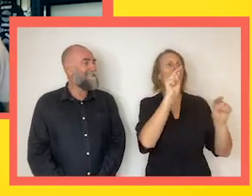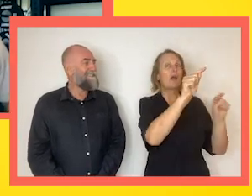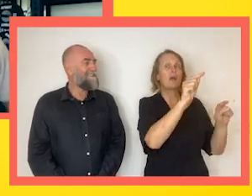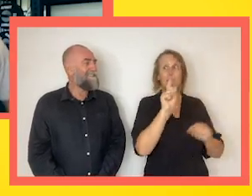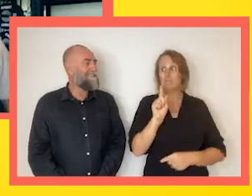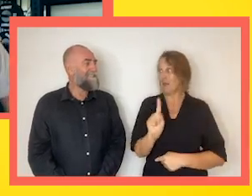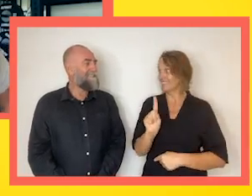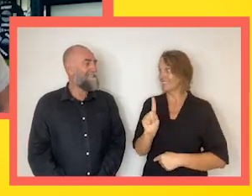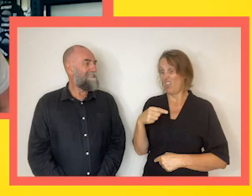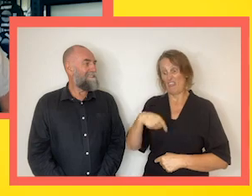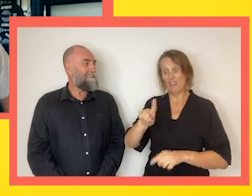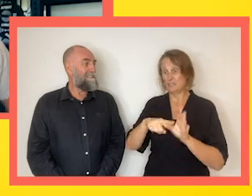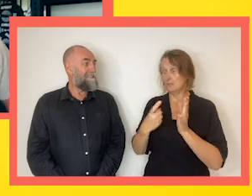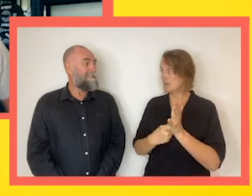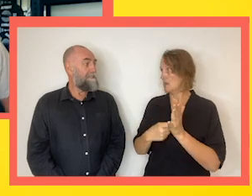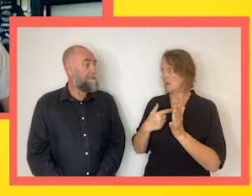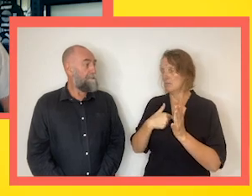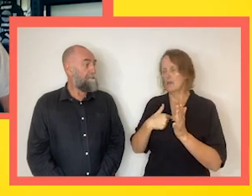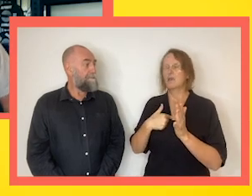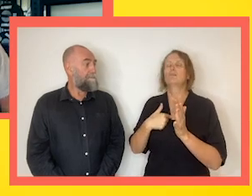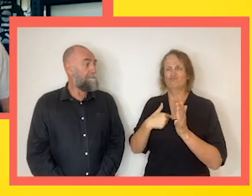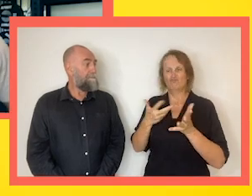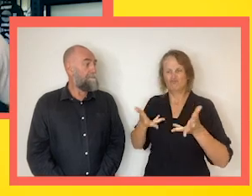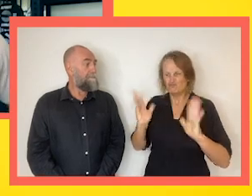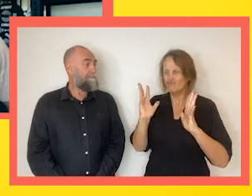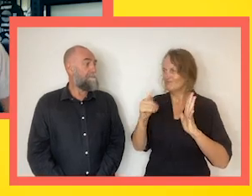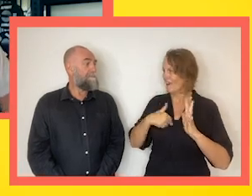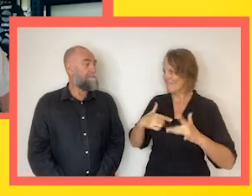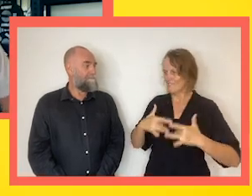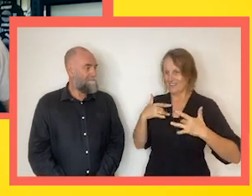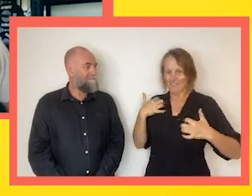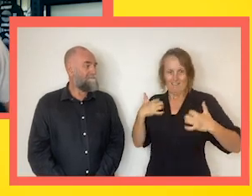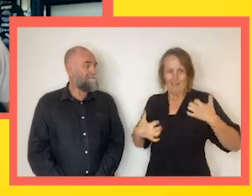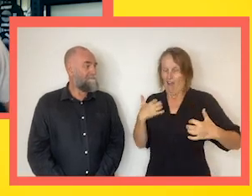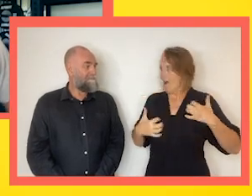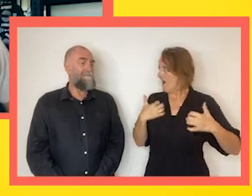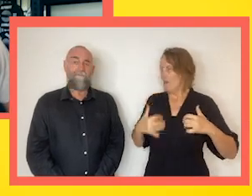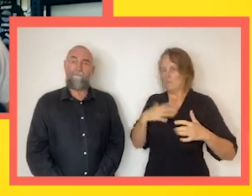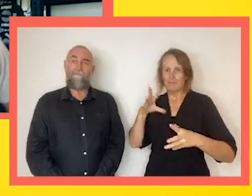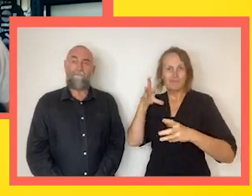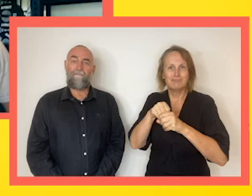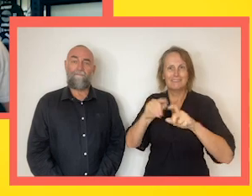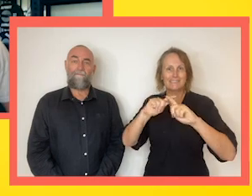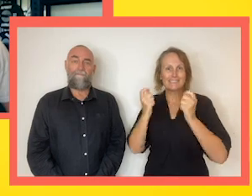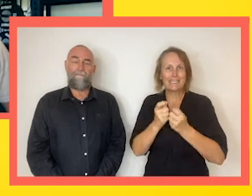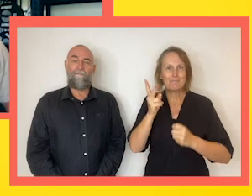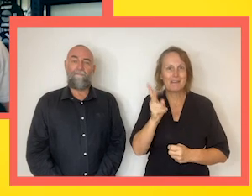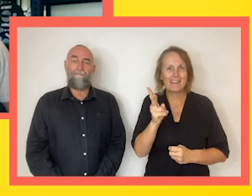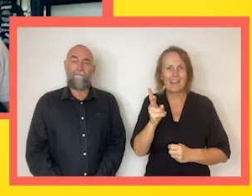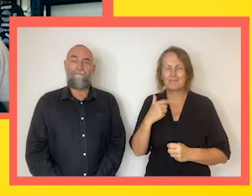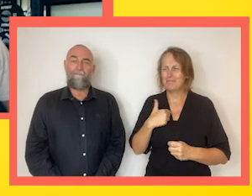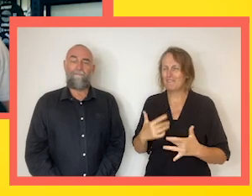achieve. But this year, I'm actually really pumped, and I've got this extra sort of motivation. I'm really pumped to play again. And it's